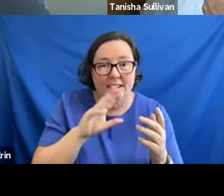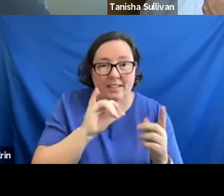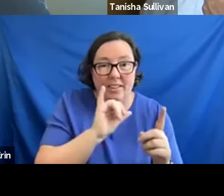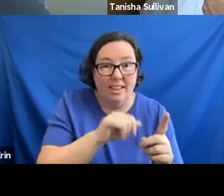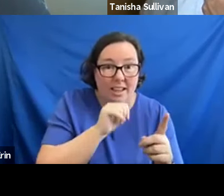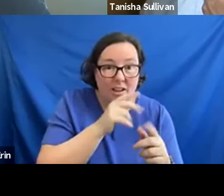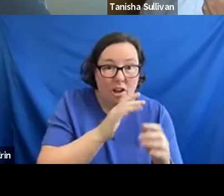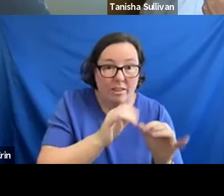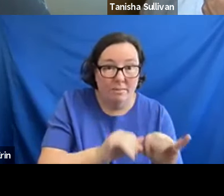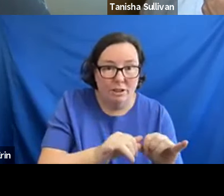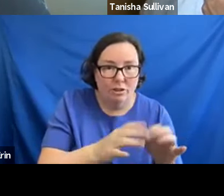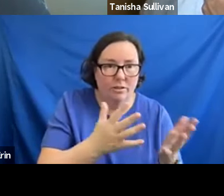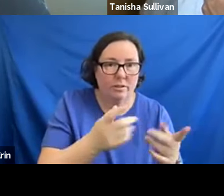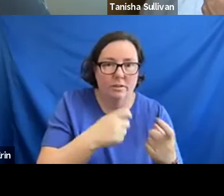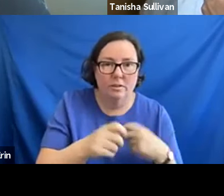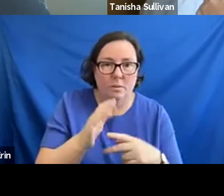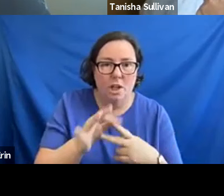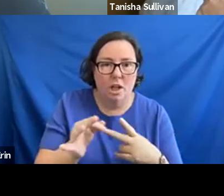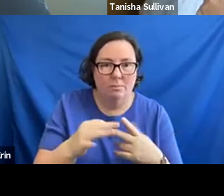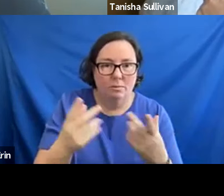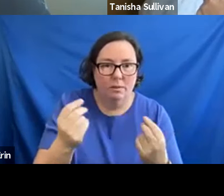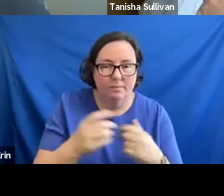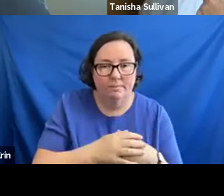measure, then what are our options?